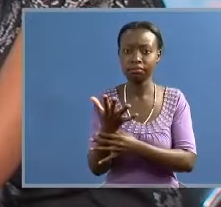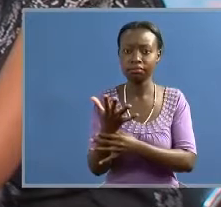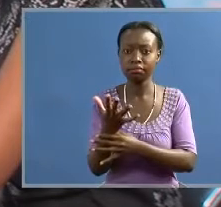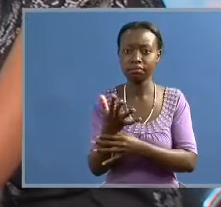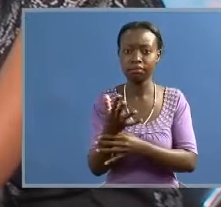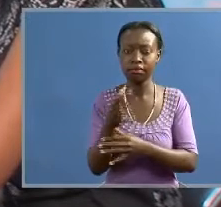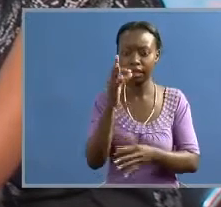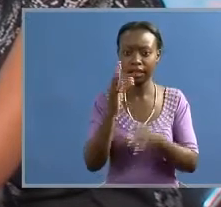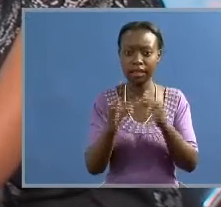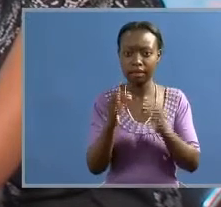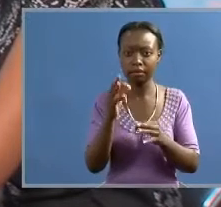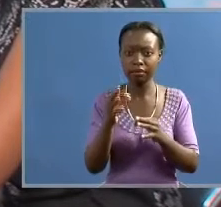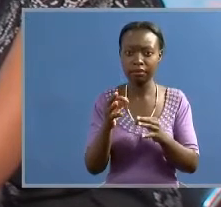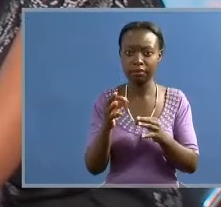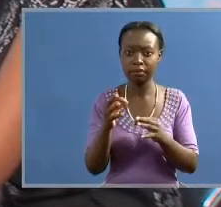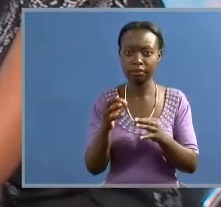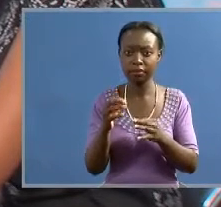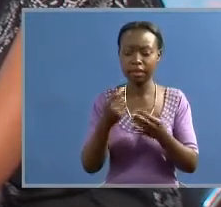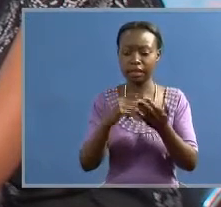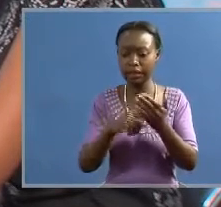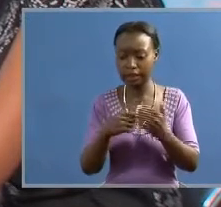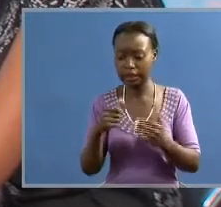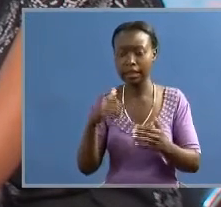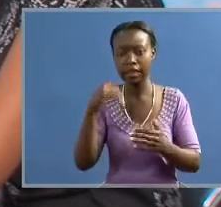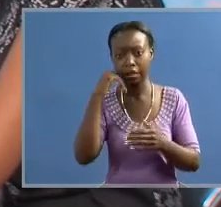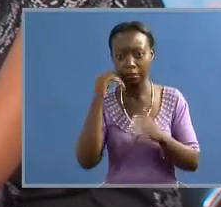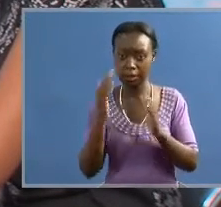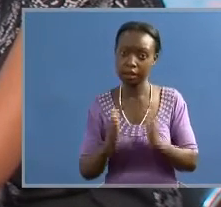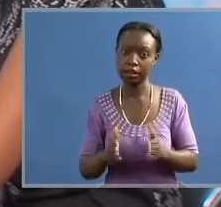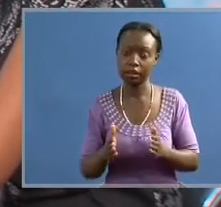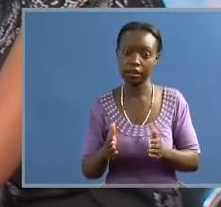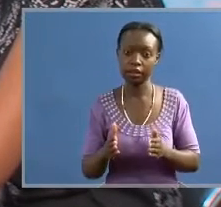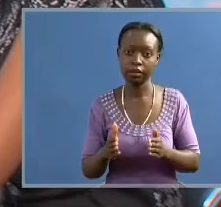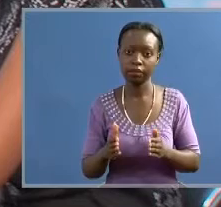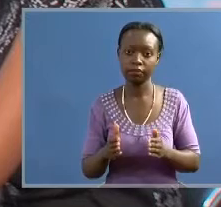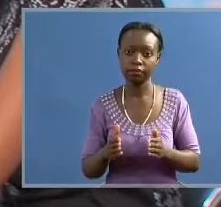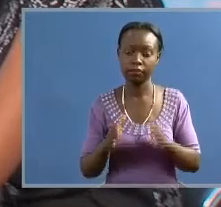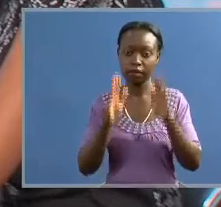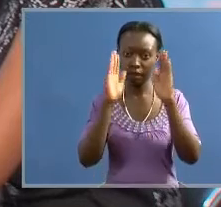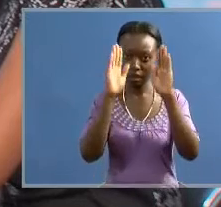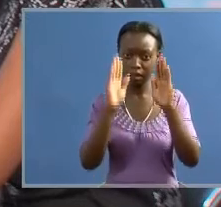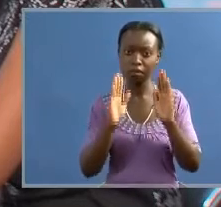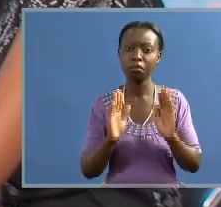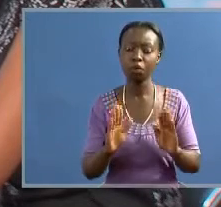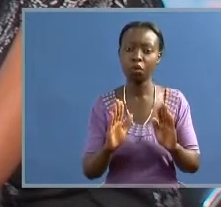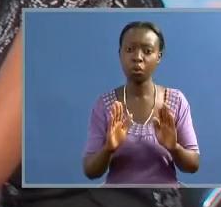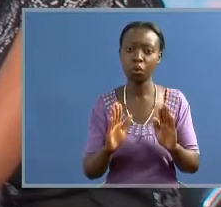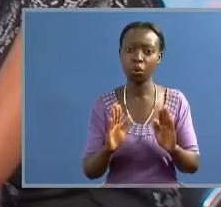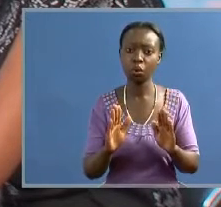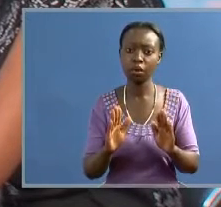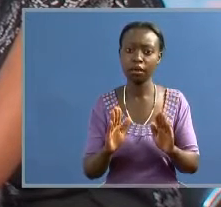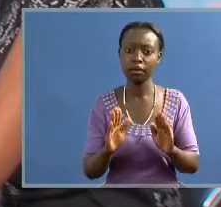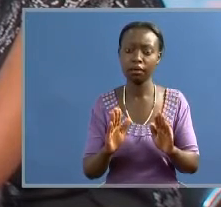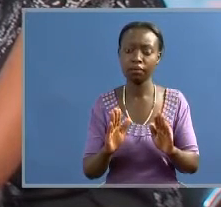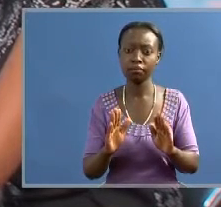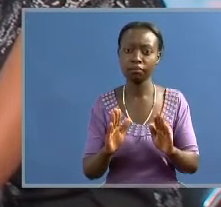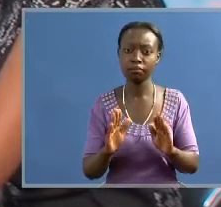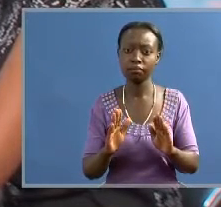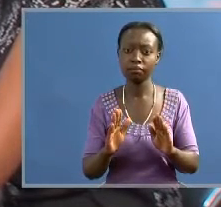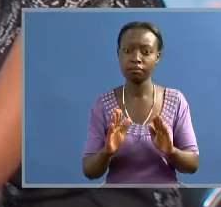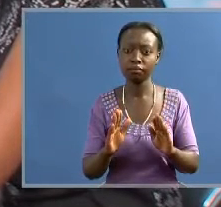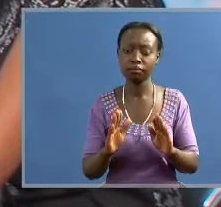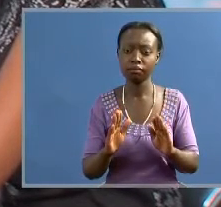confirmed cases. Right. Now, these measures would be very useful in either bringing down